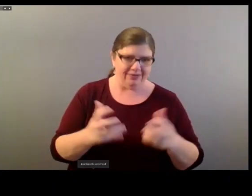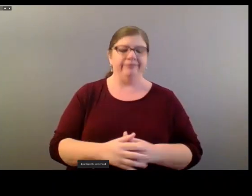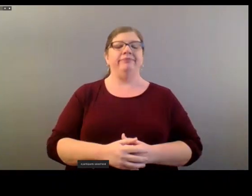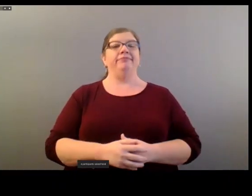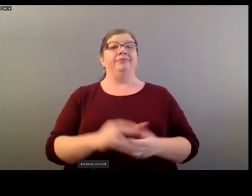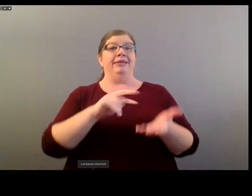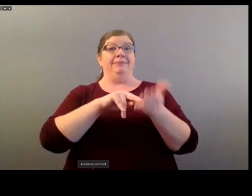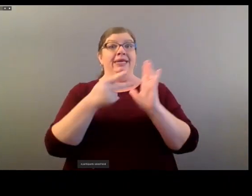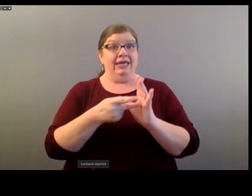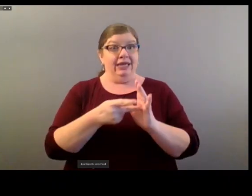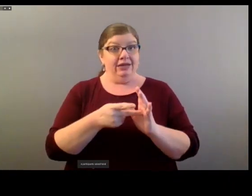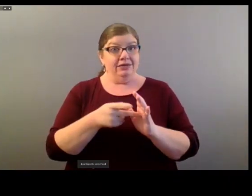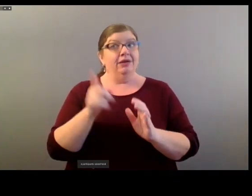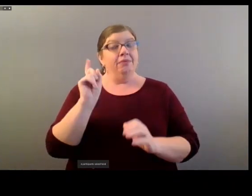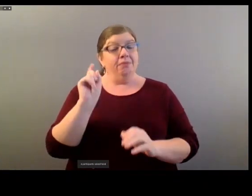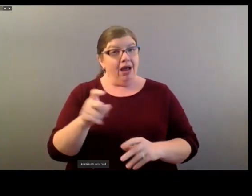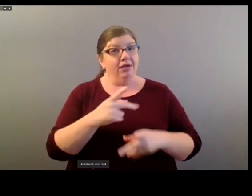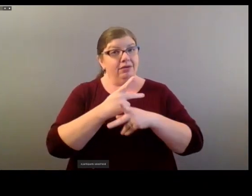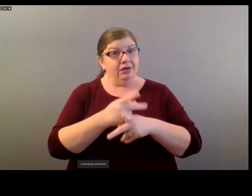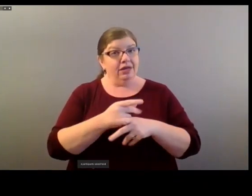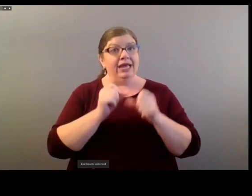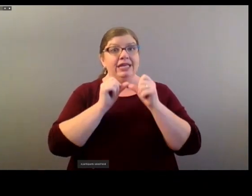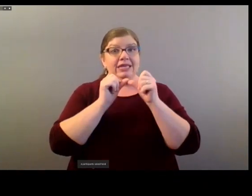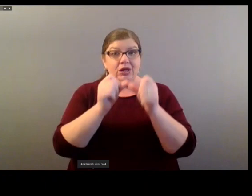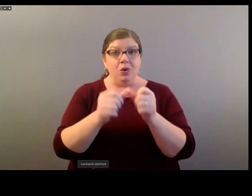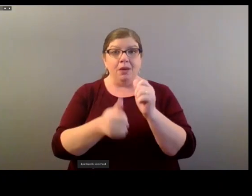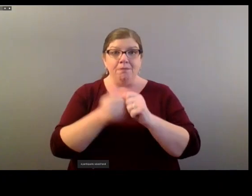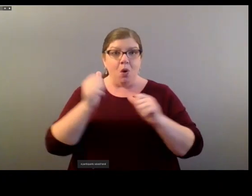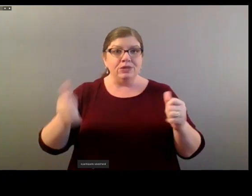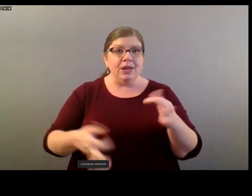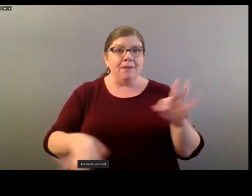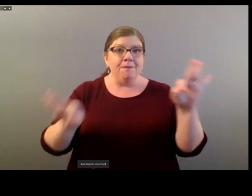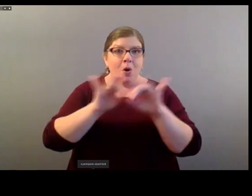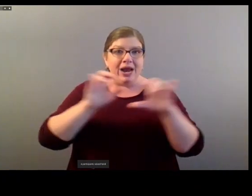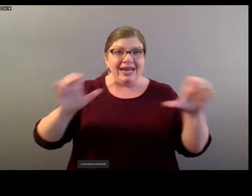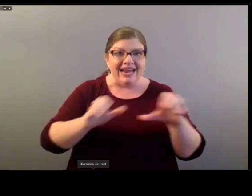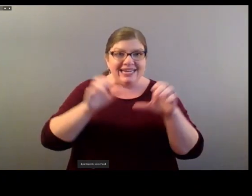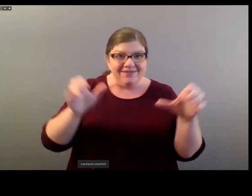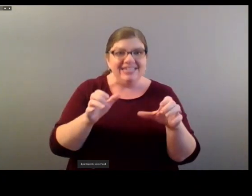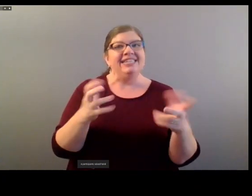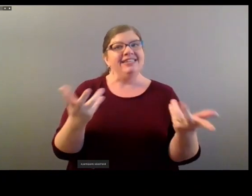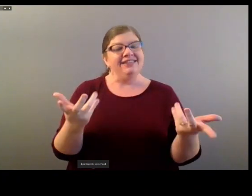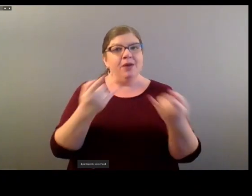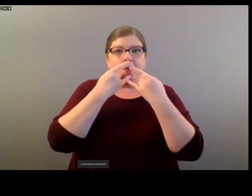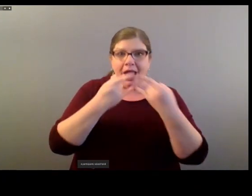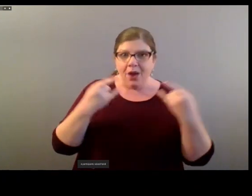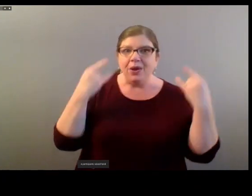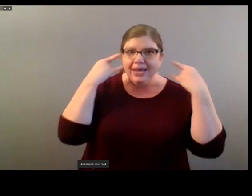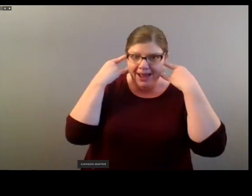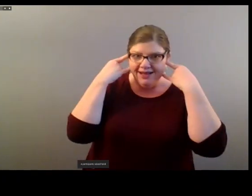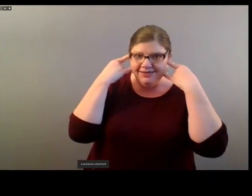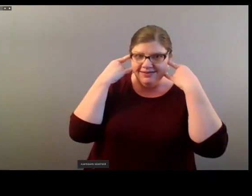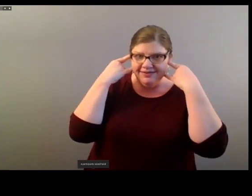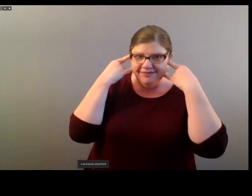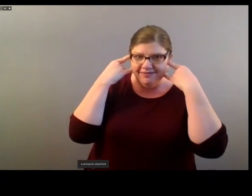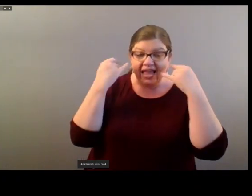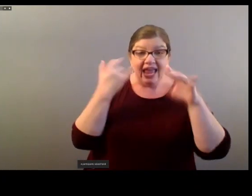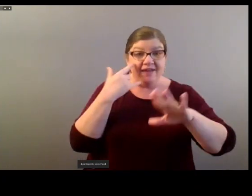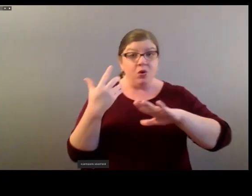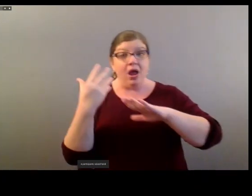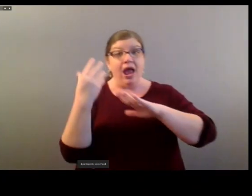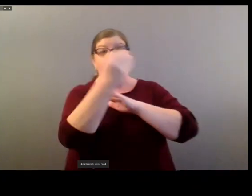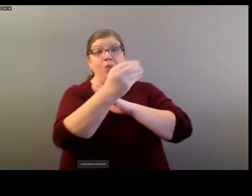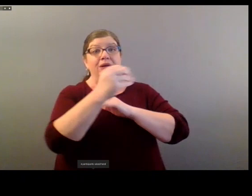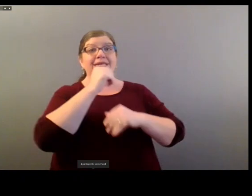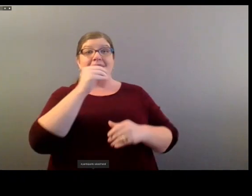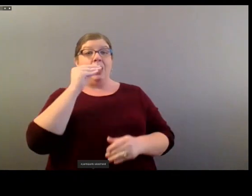have to continue with our most important activities, wearing a mask. Whenever you are not